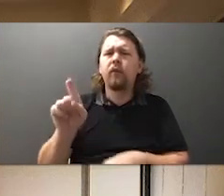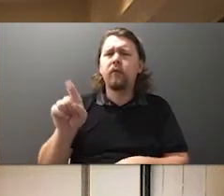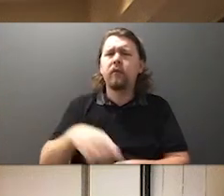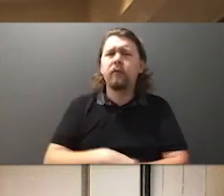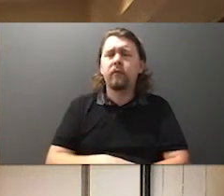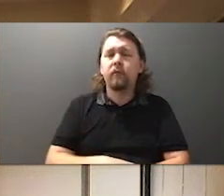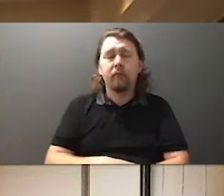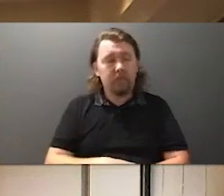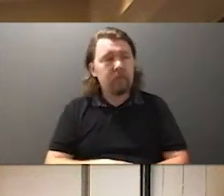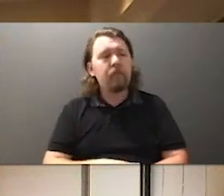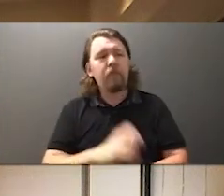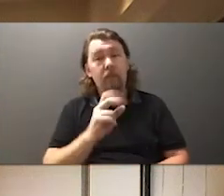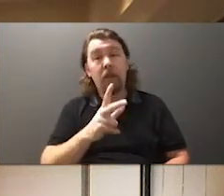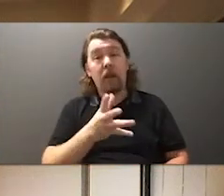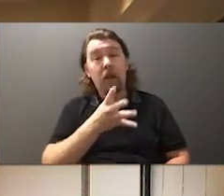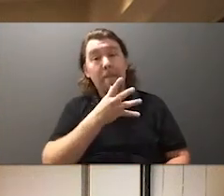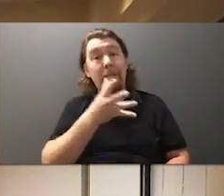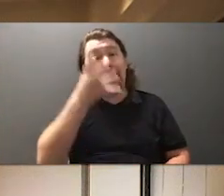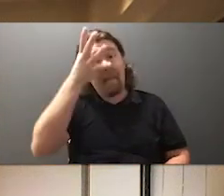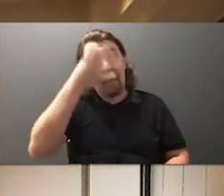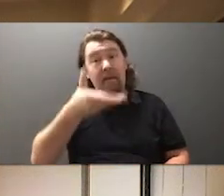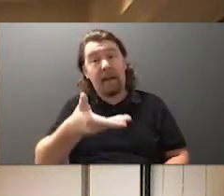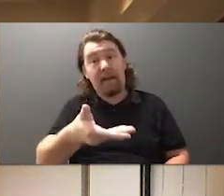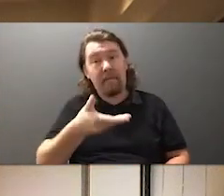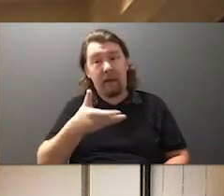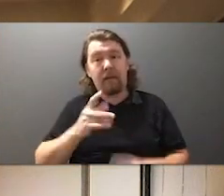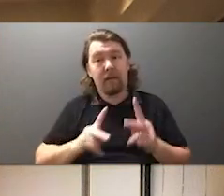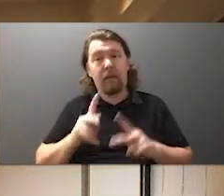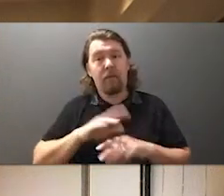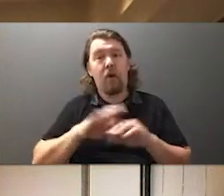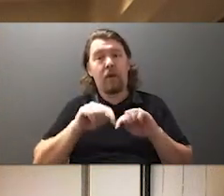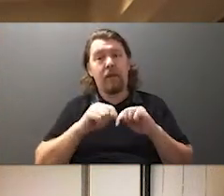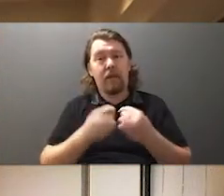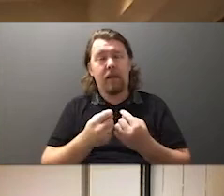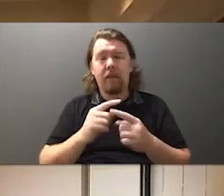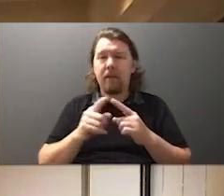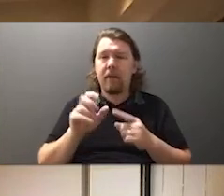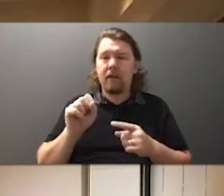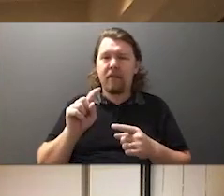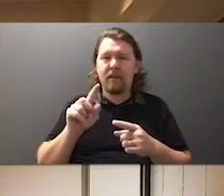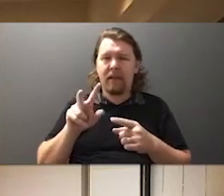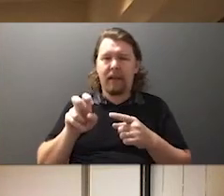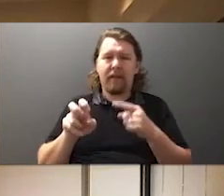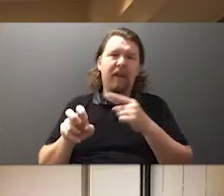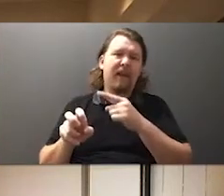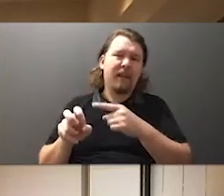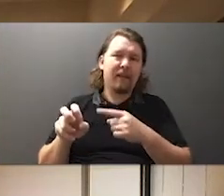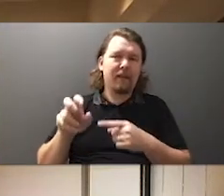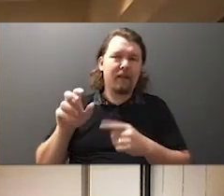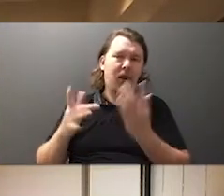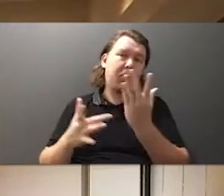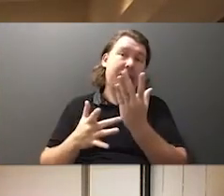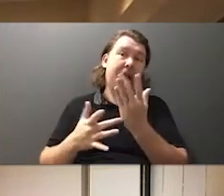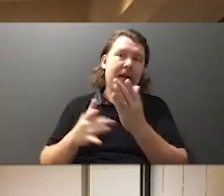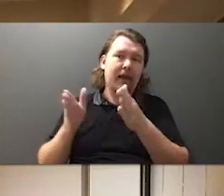work? So the parent invites the people to the team, but Steve's the tech guy, so I'll let him answer